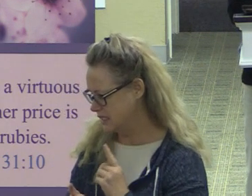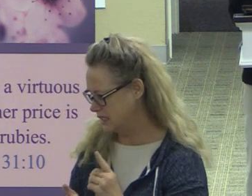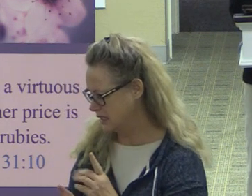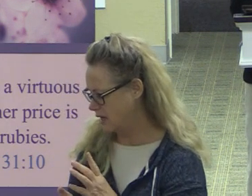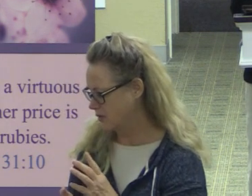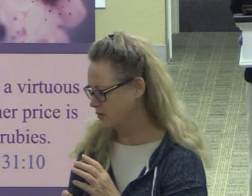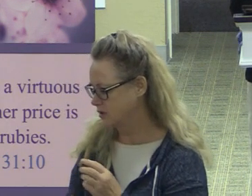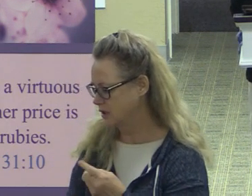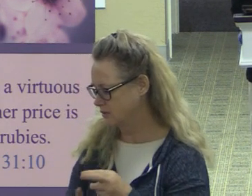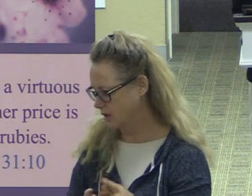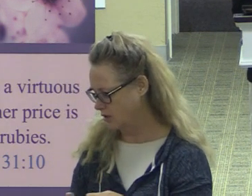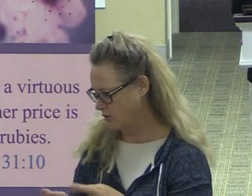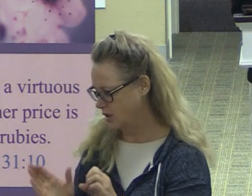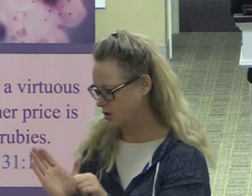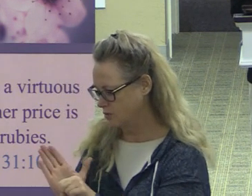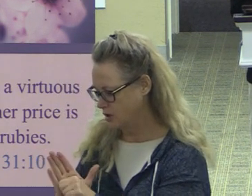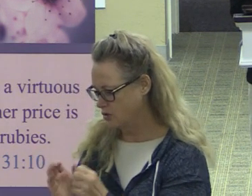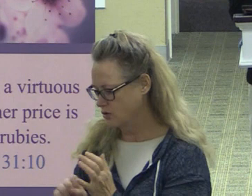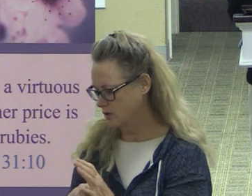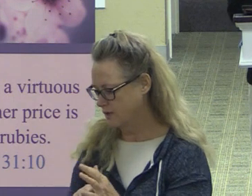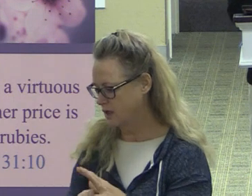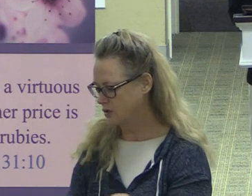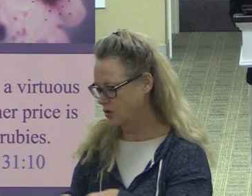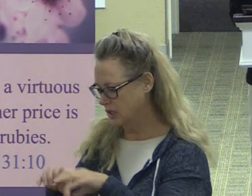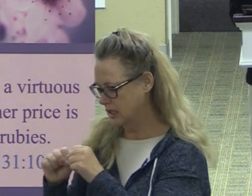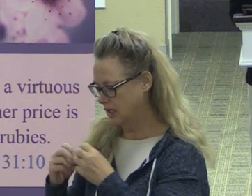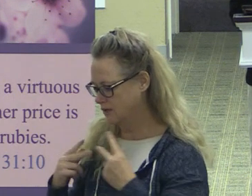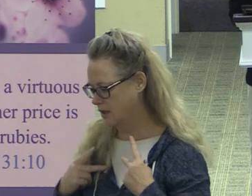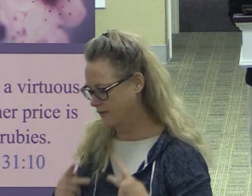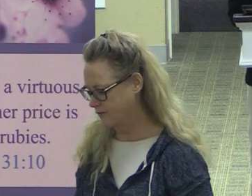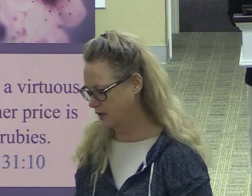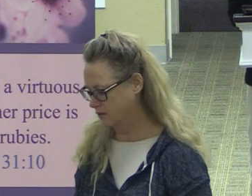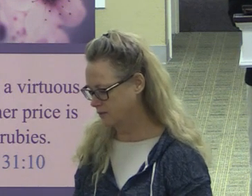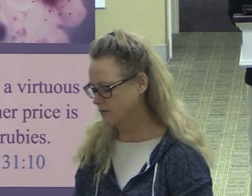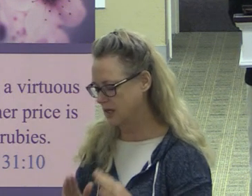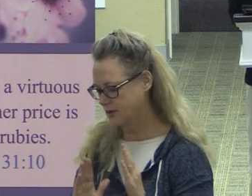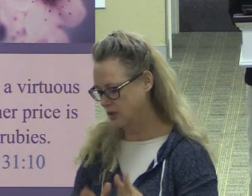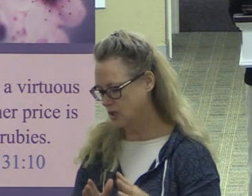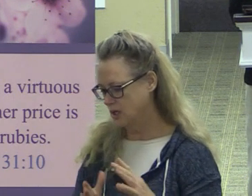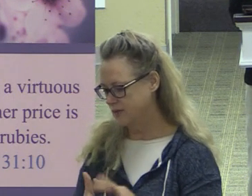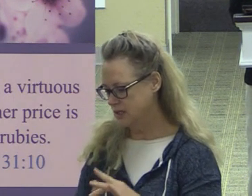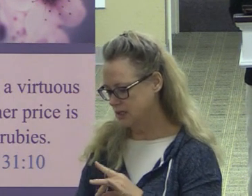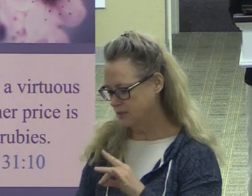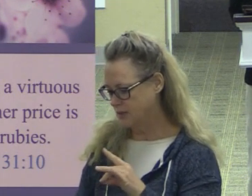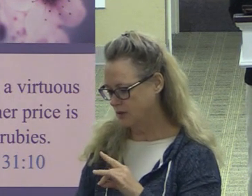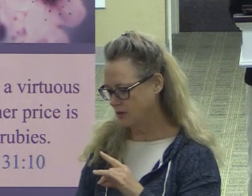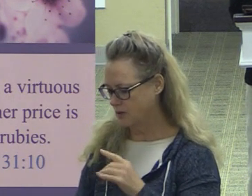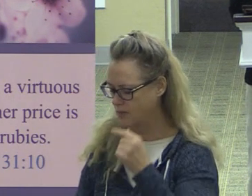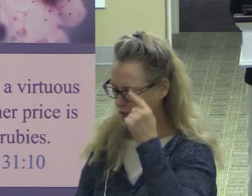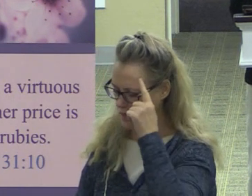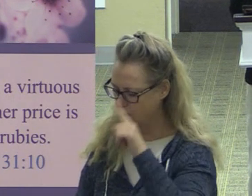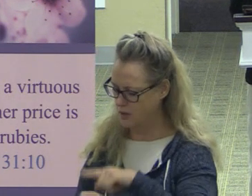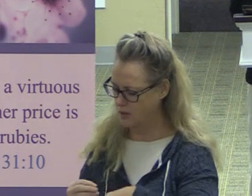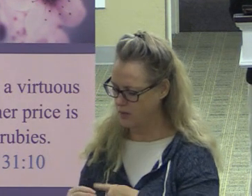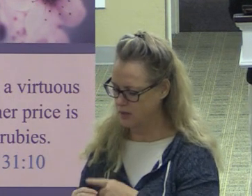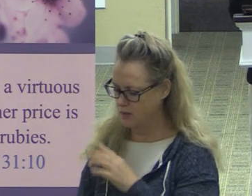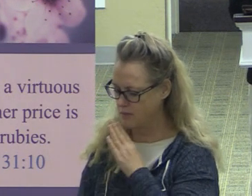He's leaving them physically. He will leave His spirit, but think about what that must have been like for the